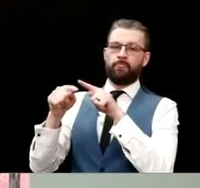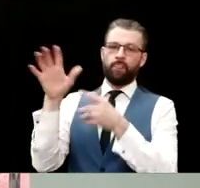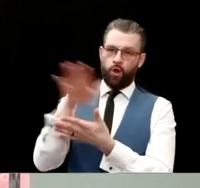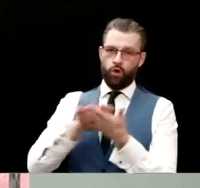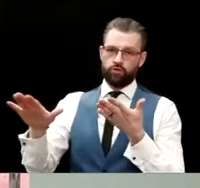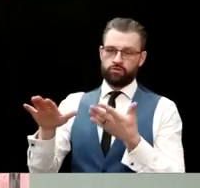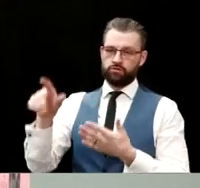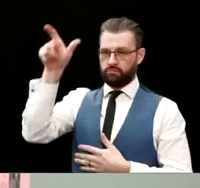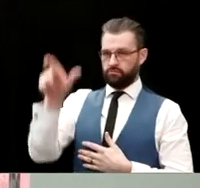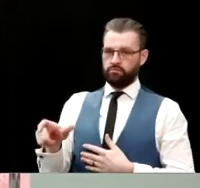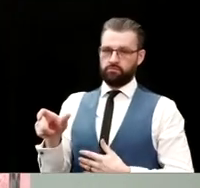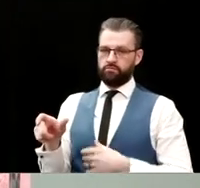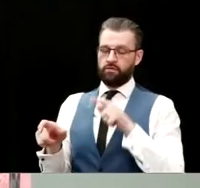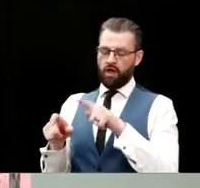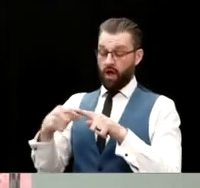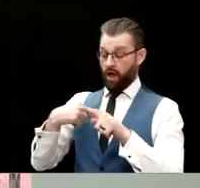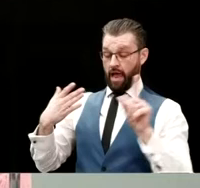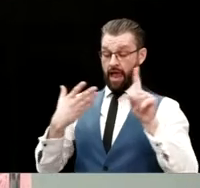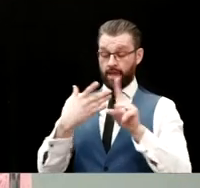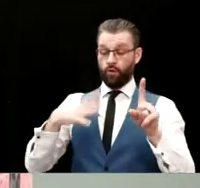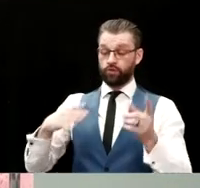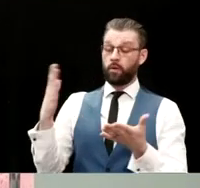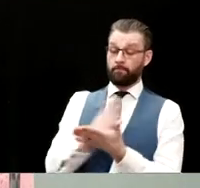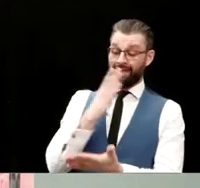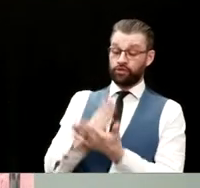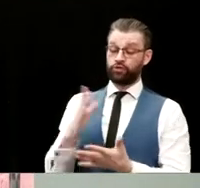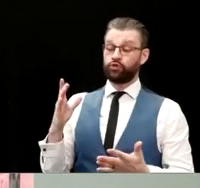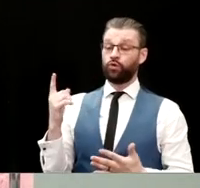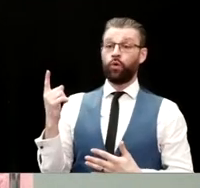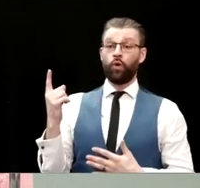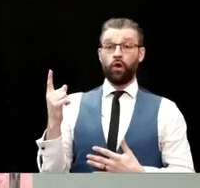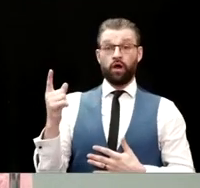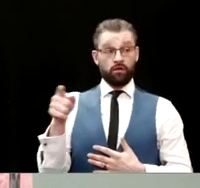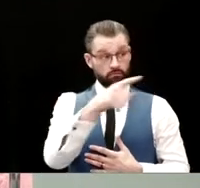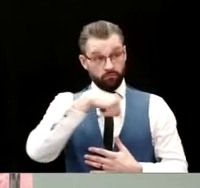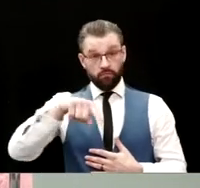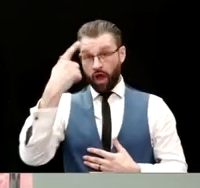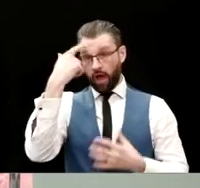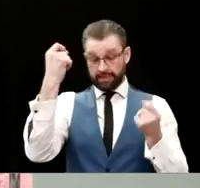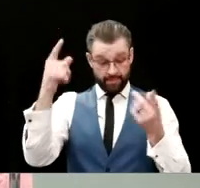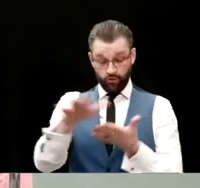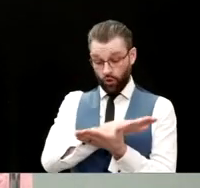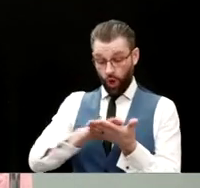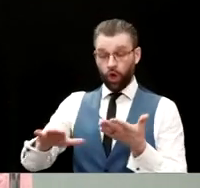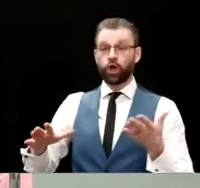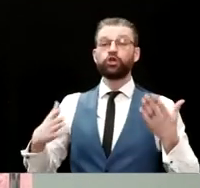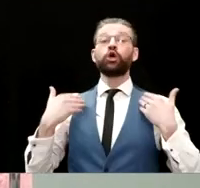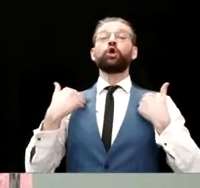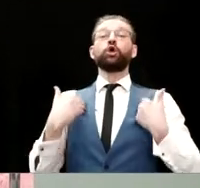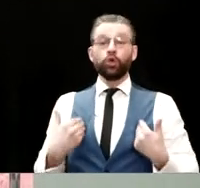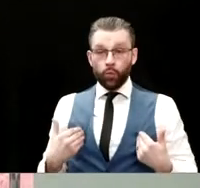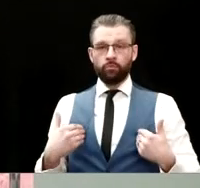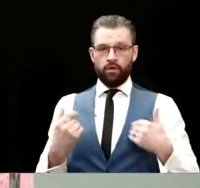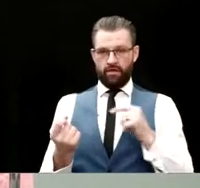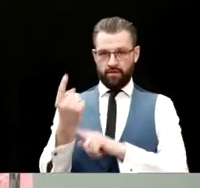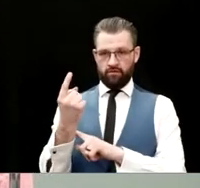was to make sure people understood that the Holocaust was an entirely human event. From the victims,